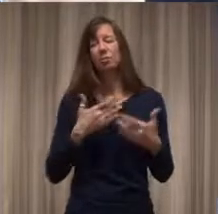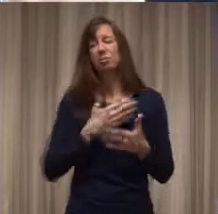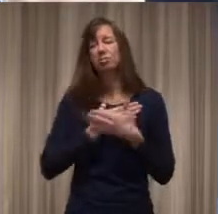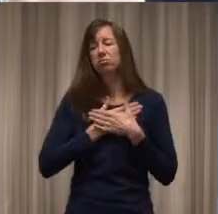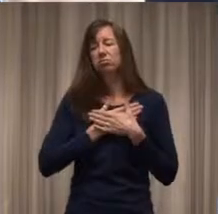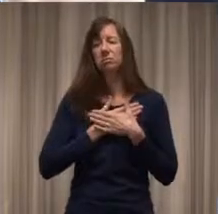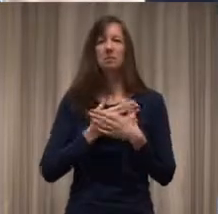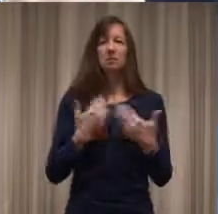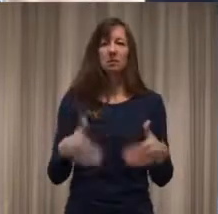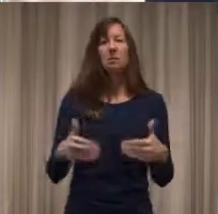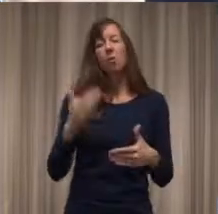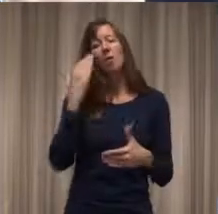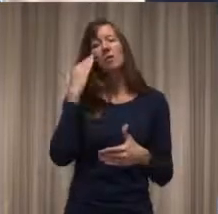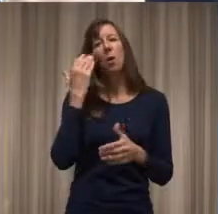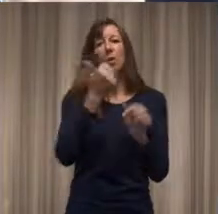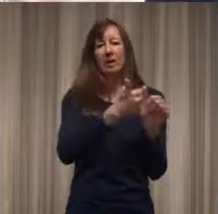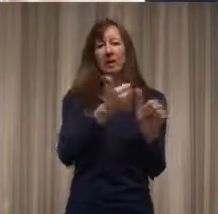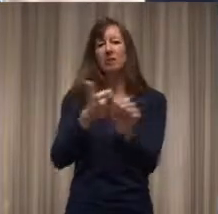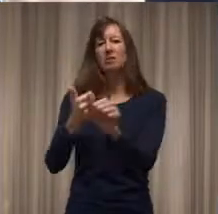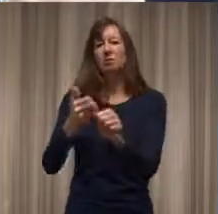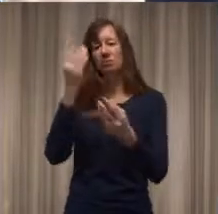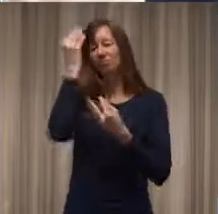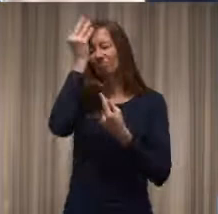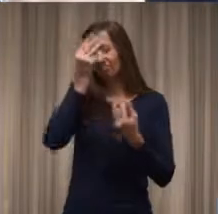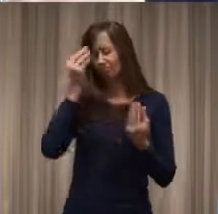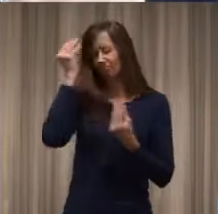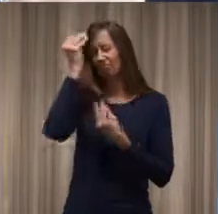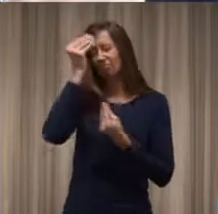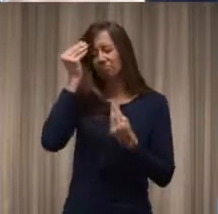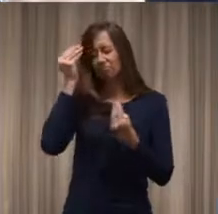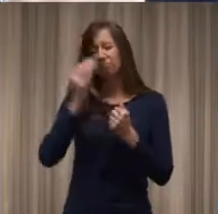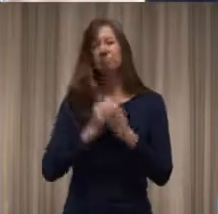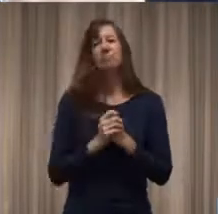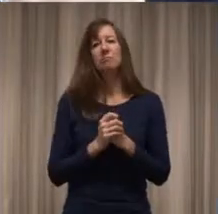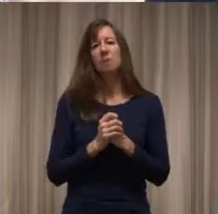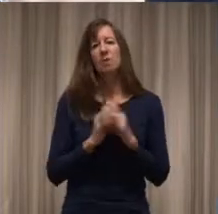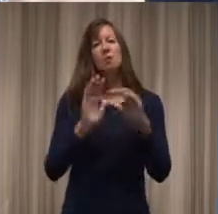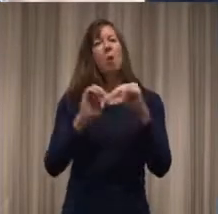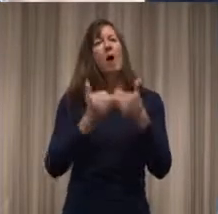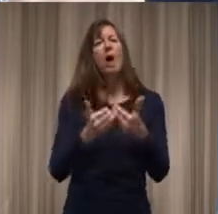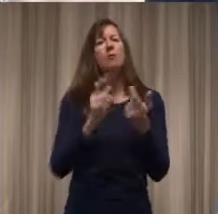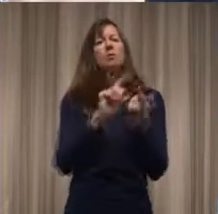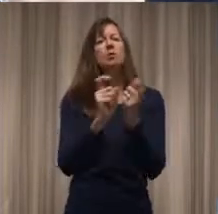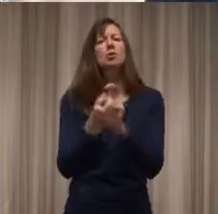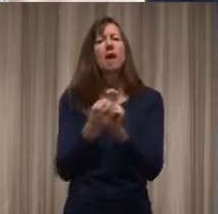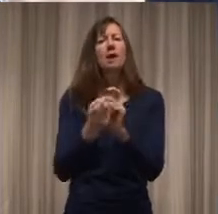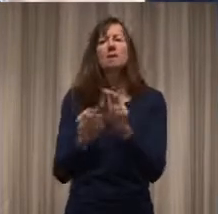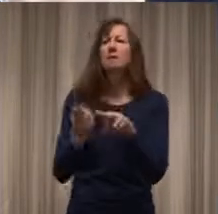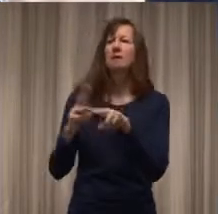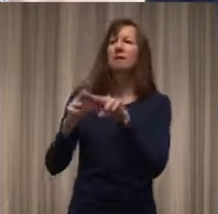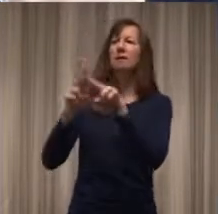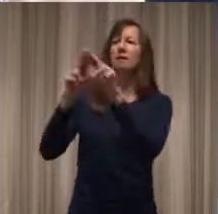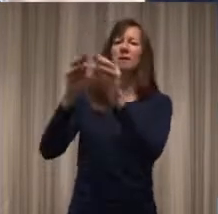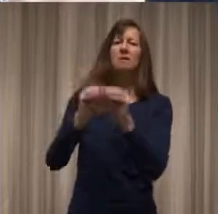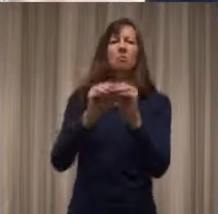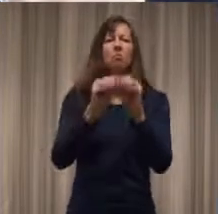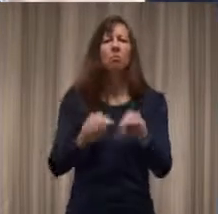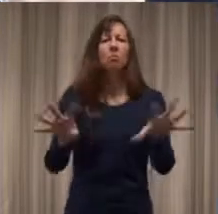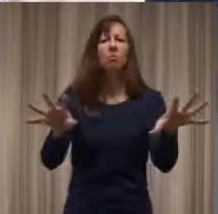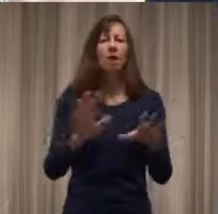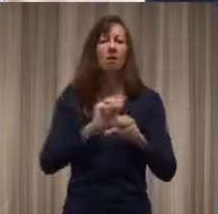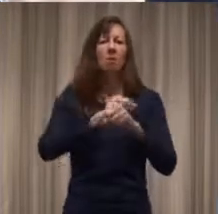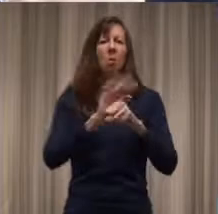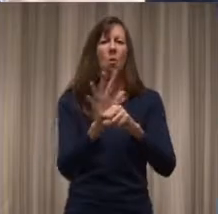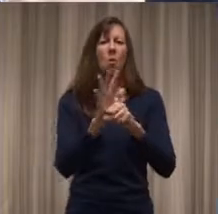that. So how do we change this? It's the same playbook that we know works if we all work together